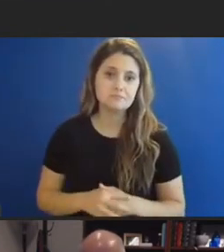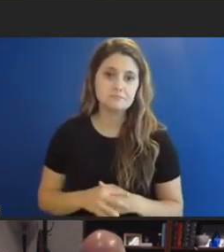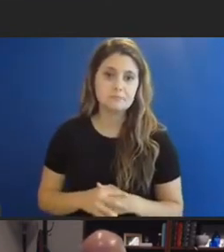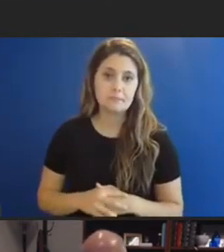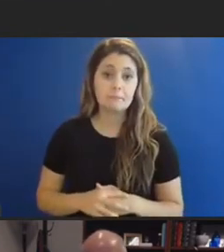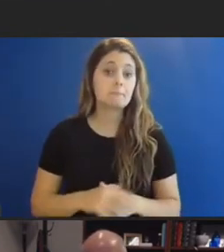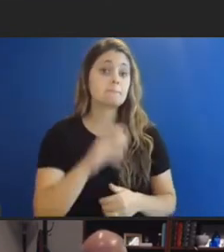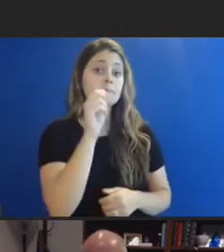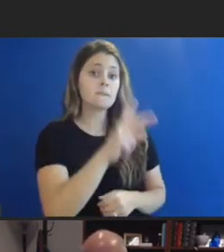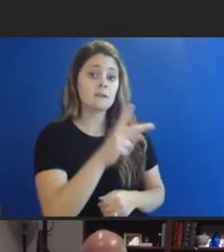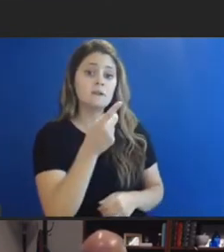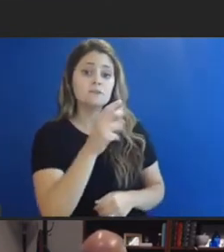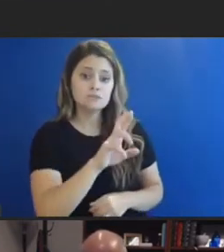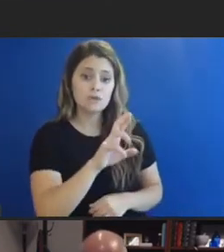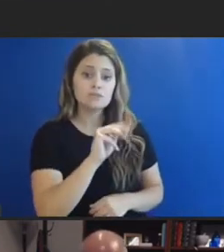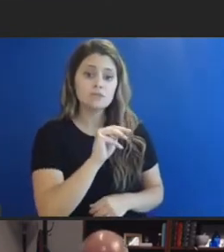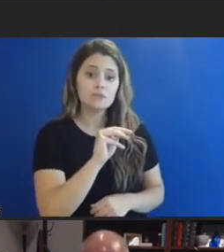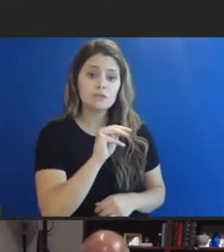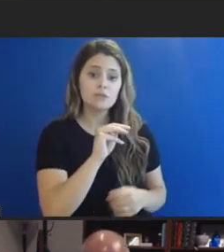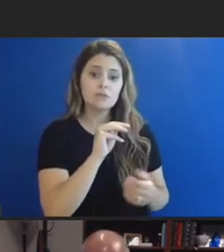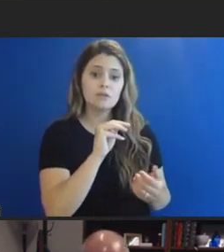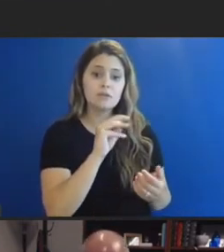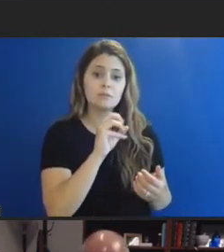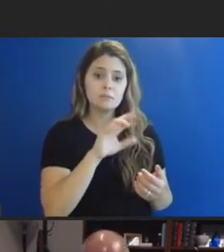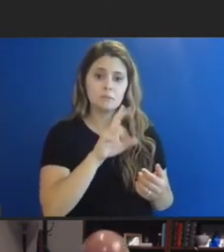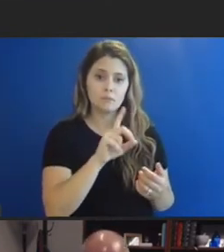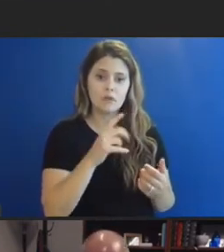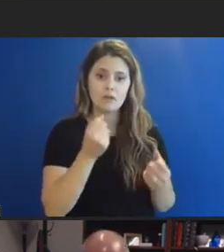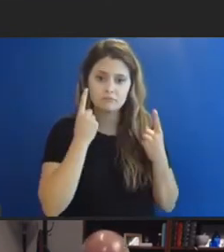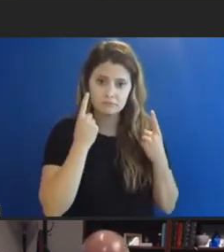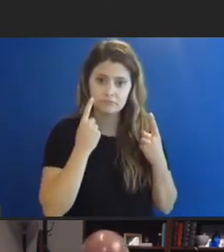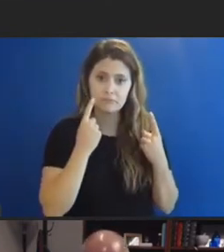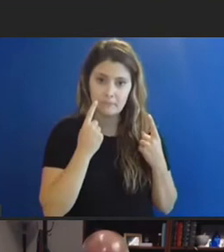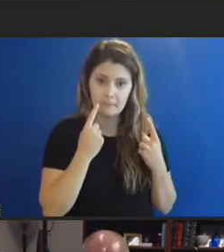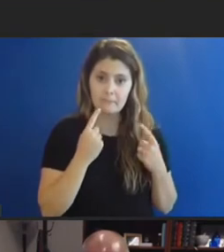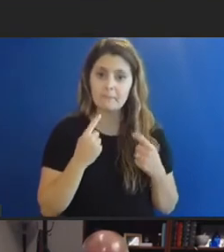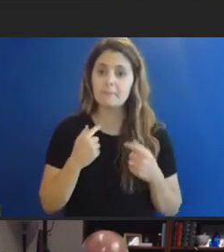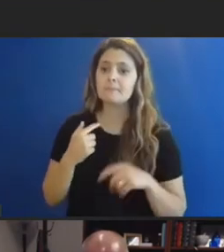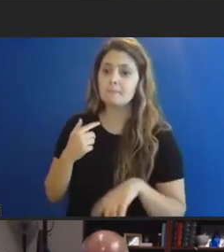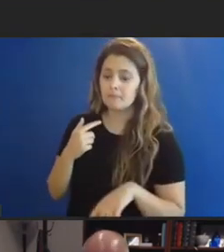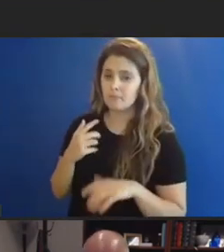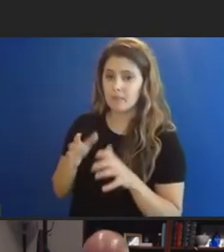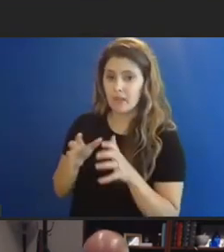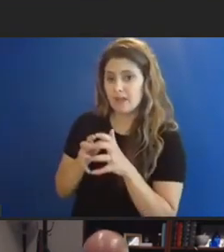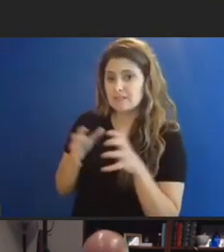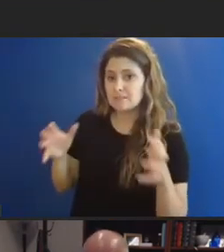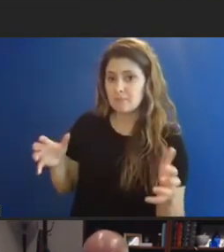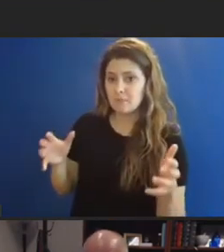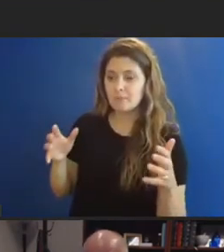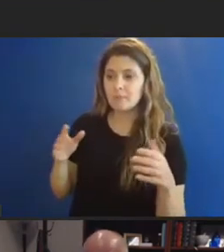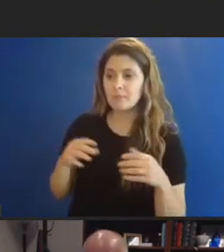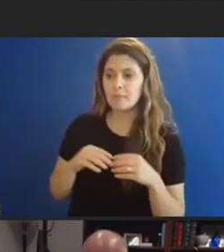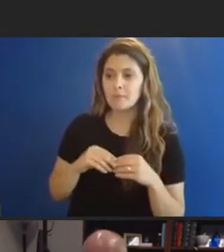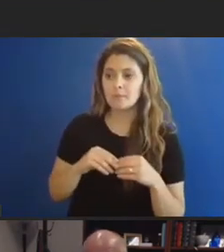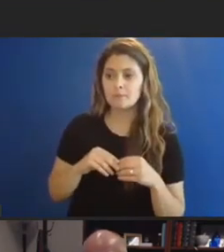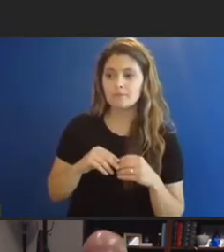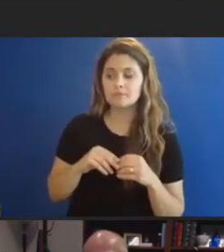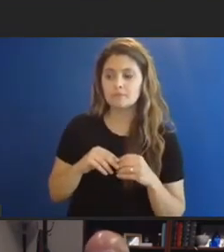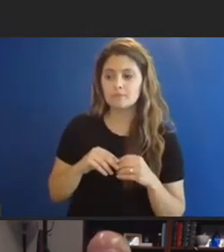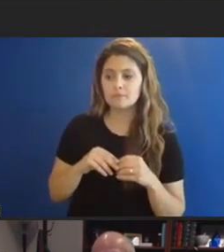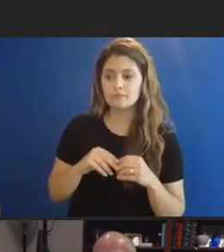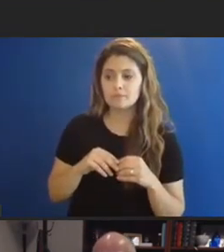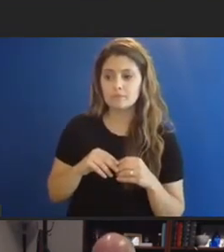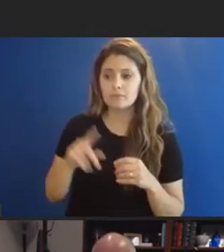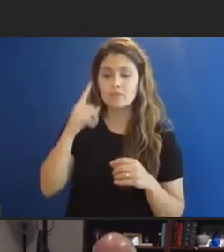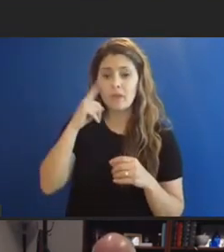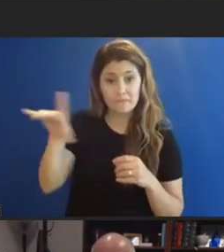Okay, Dr. McCordwell, I've got you. My follow-up question is this. Will there be as much grace extended to families that are